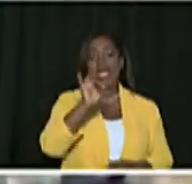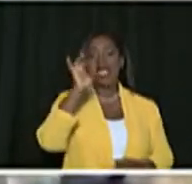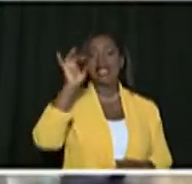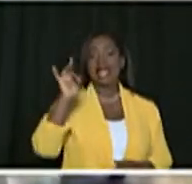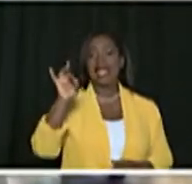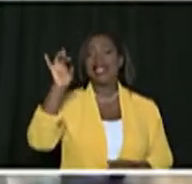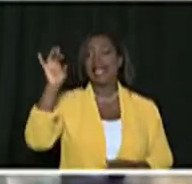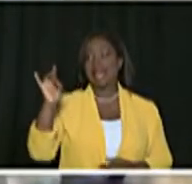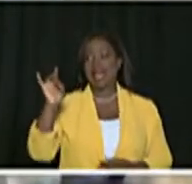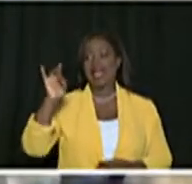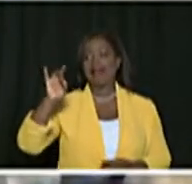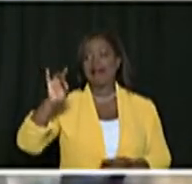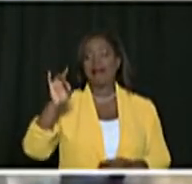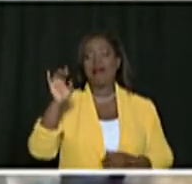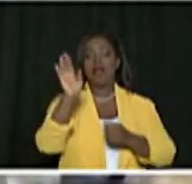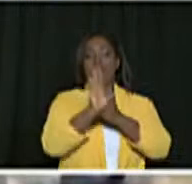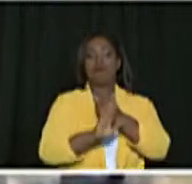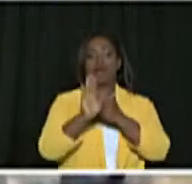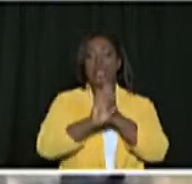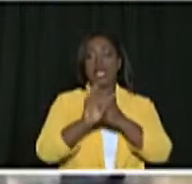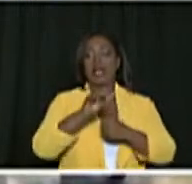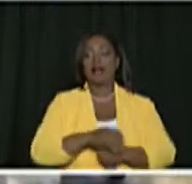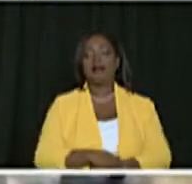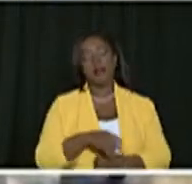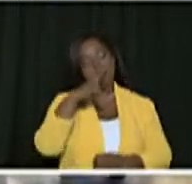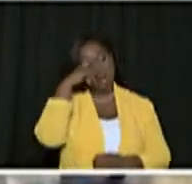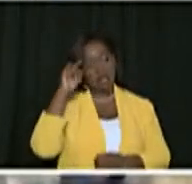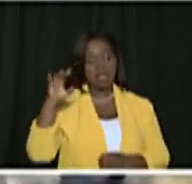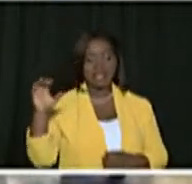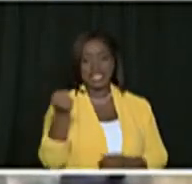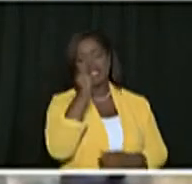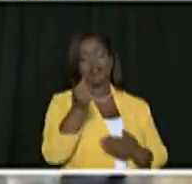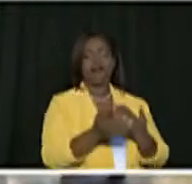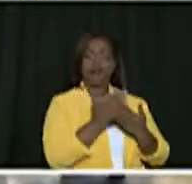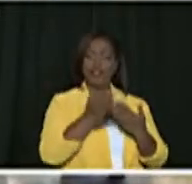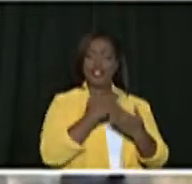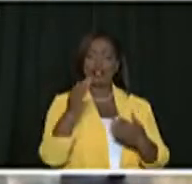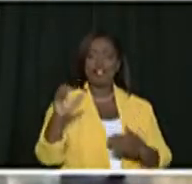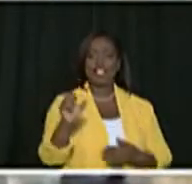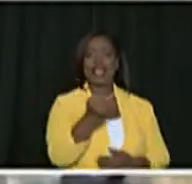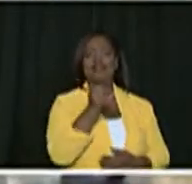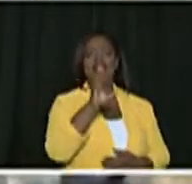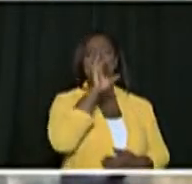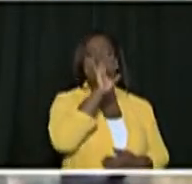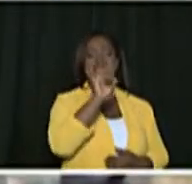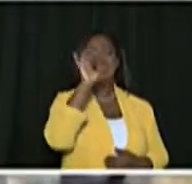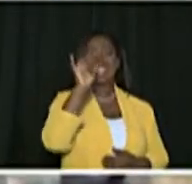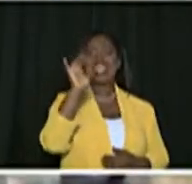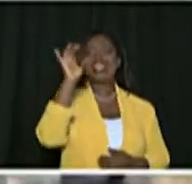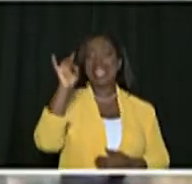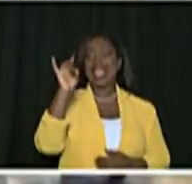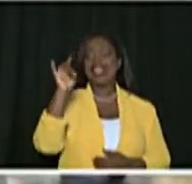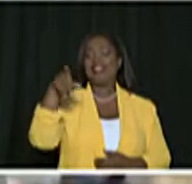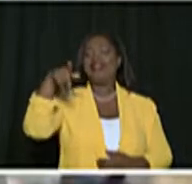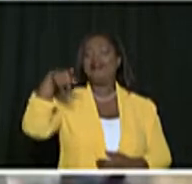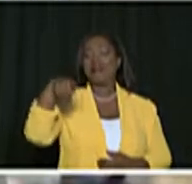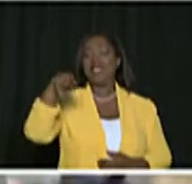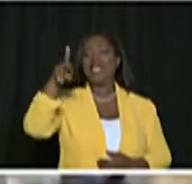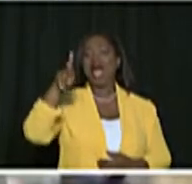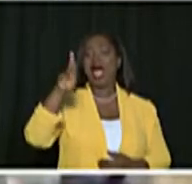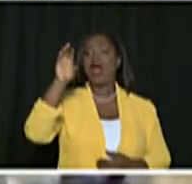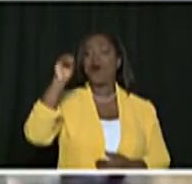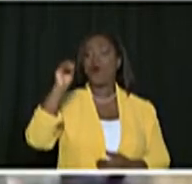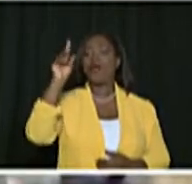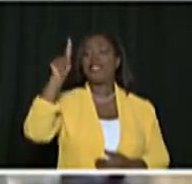we say 888 Protect because it's catchy and it's easy. And even the children will remember 888 Protect. But it is